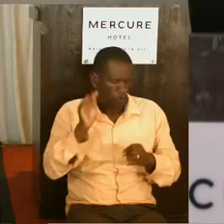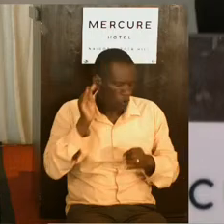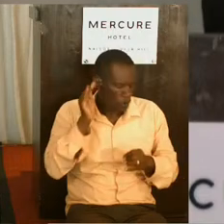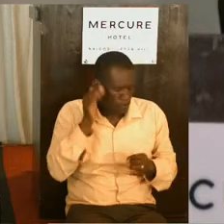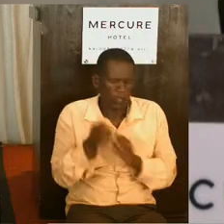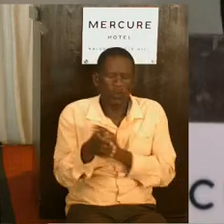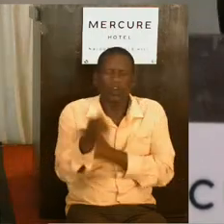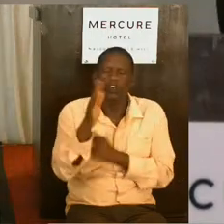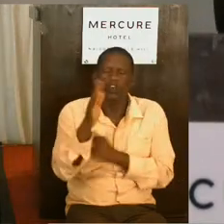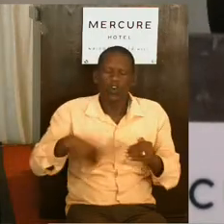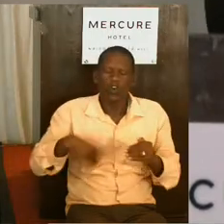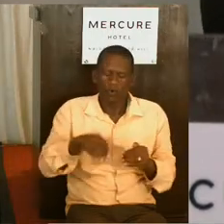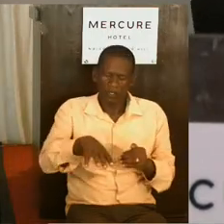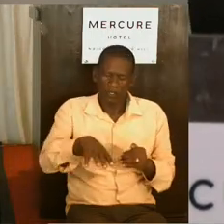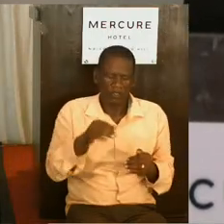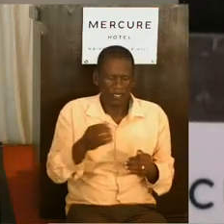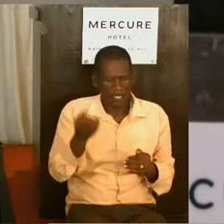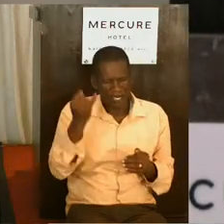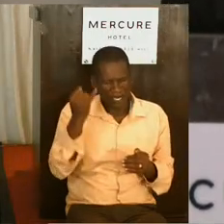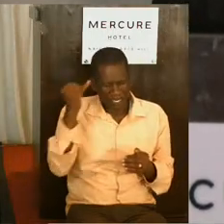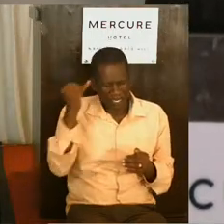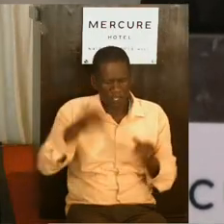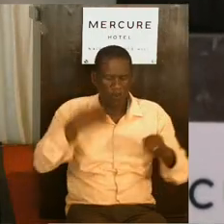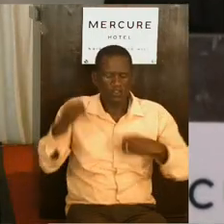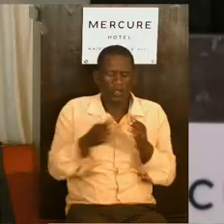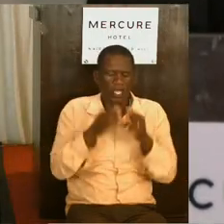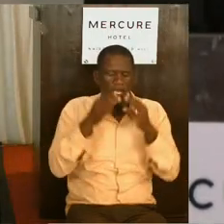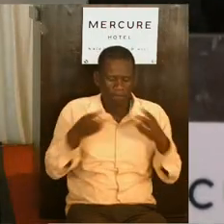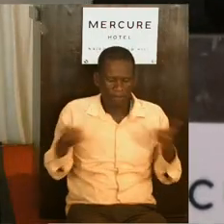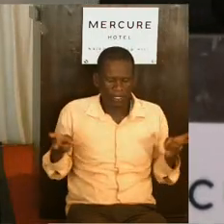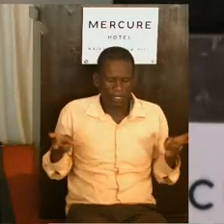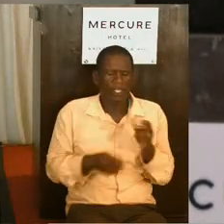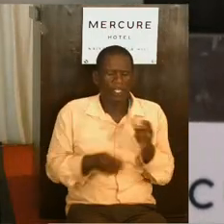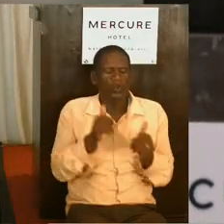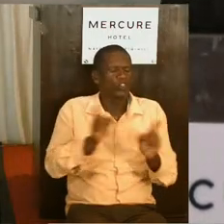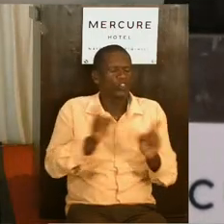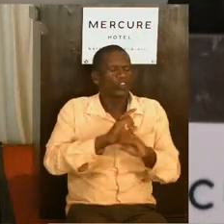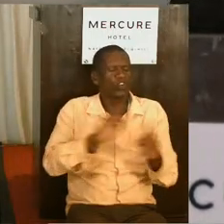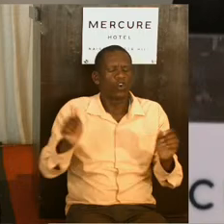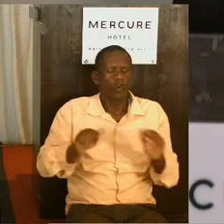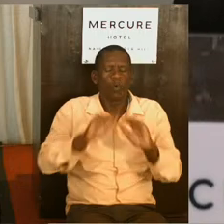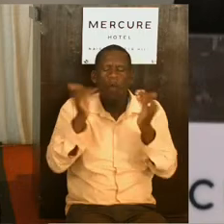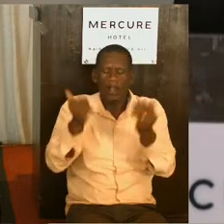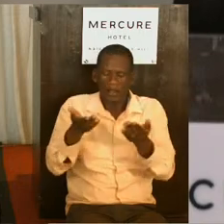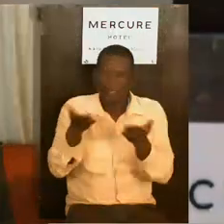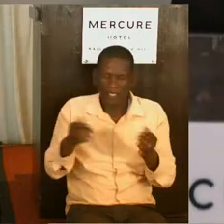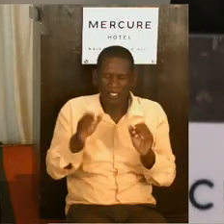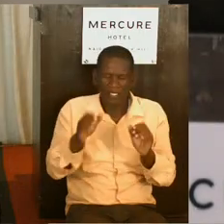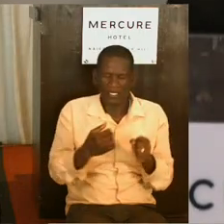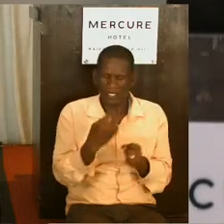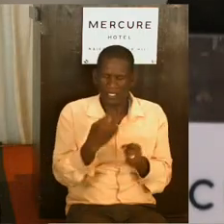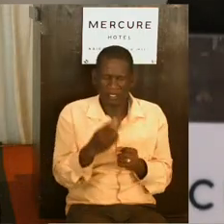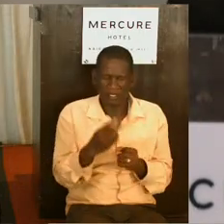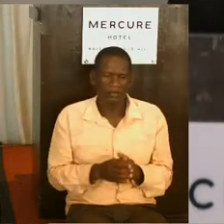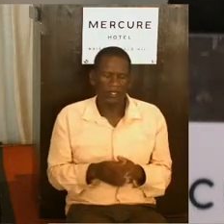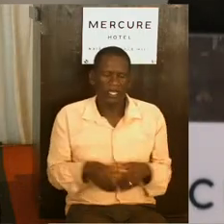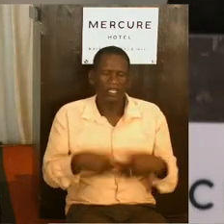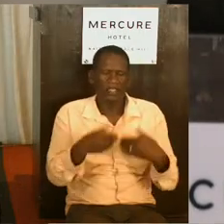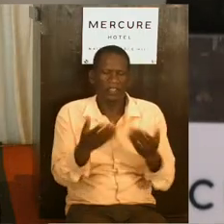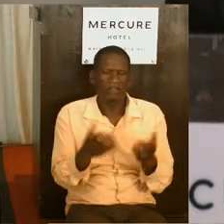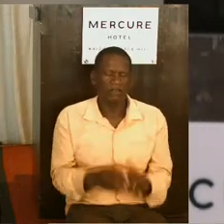often find sense of joy and peace that no world real words can watch can